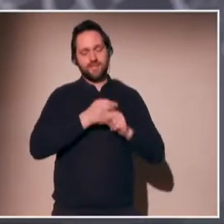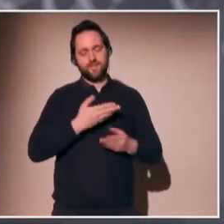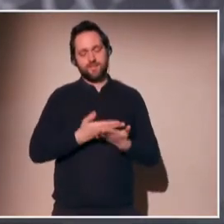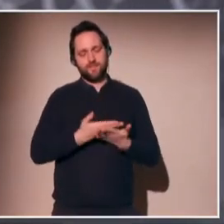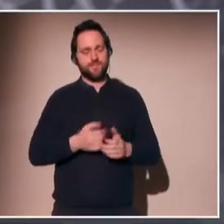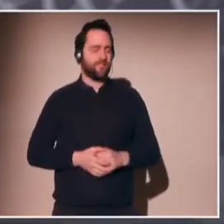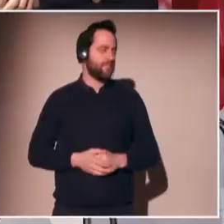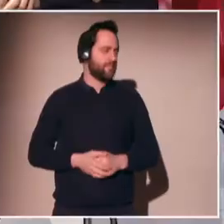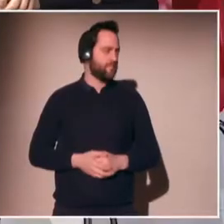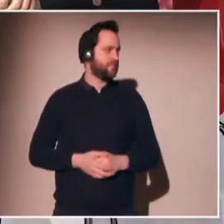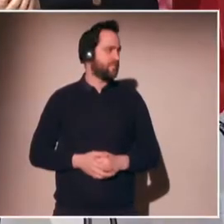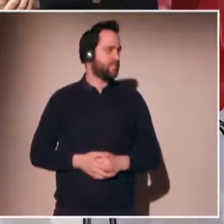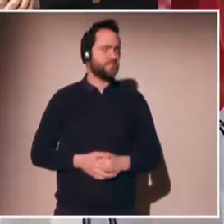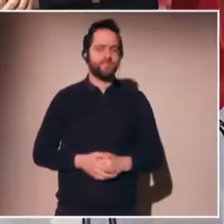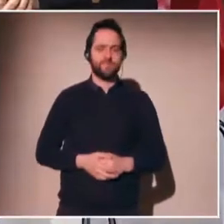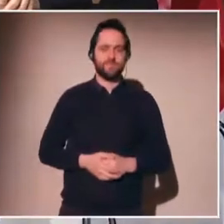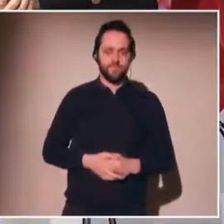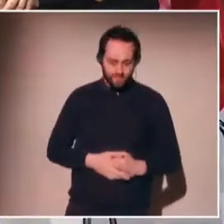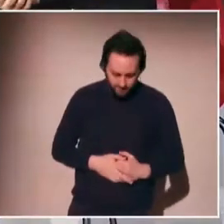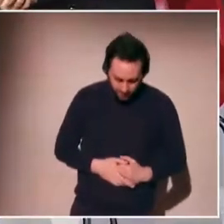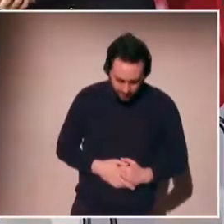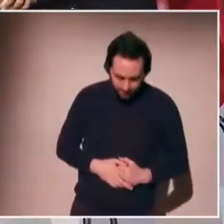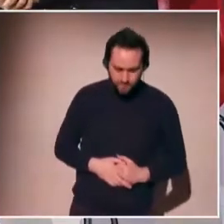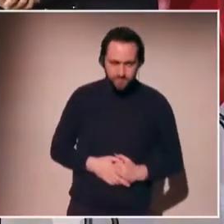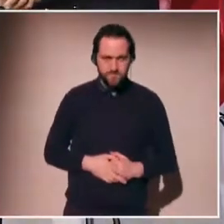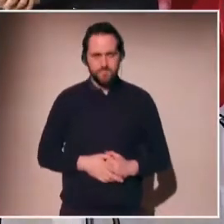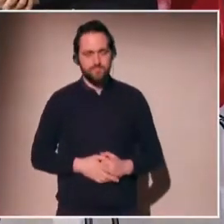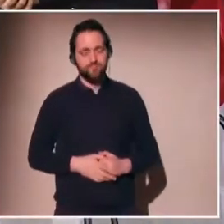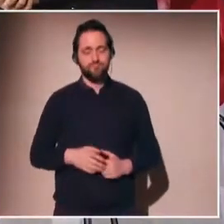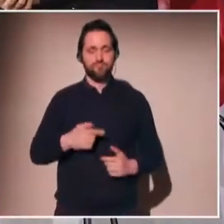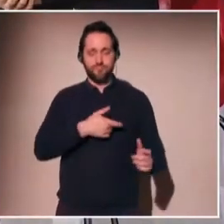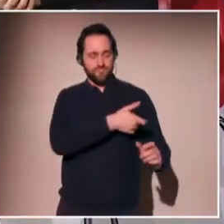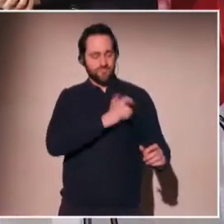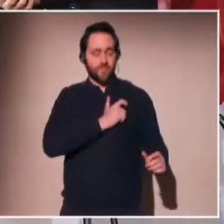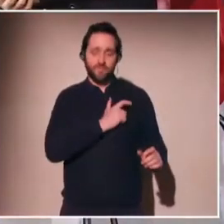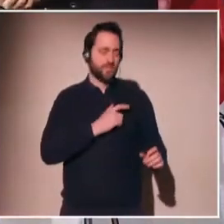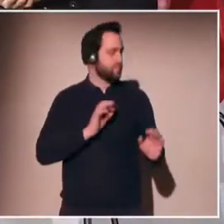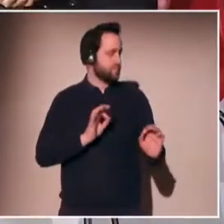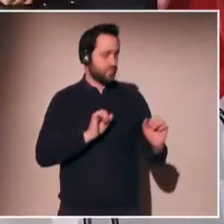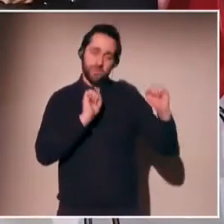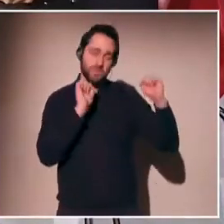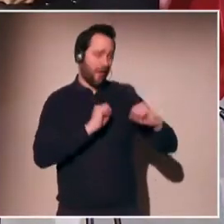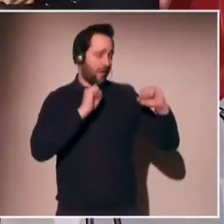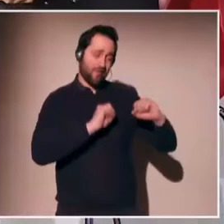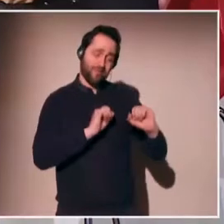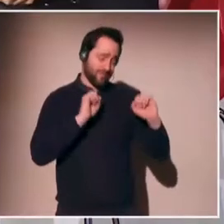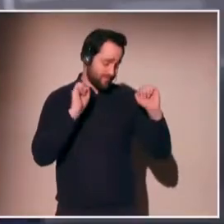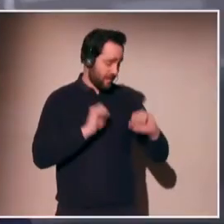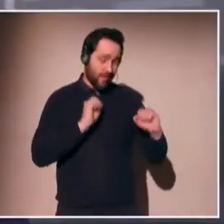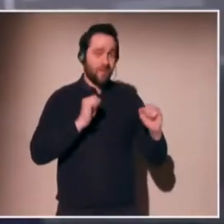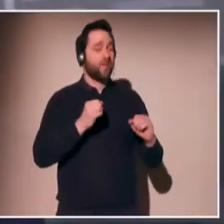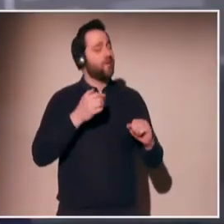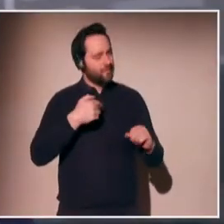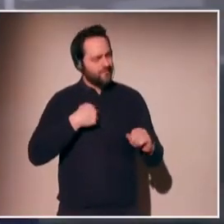As you can imagine, I completely agree with you. And I will just add more because I'm more focused on